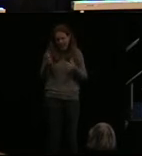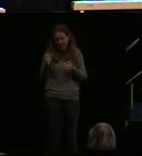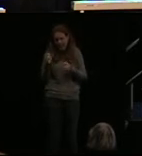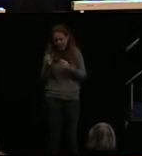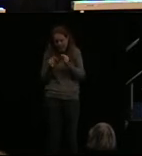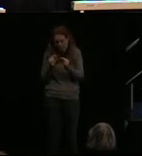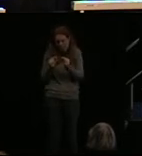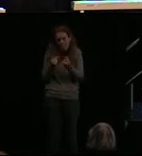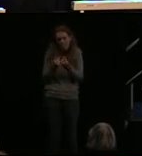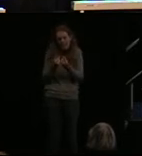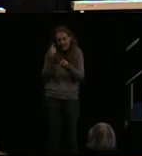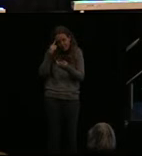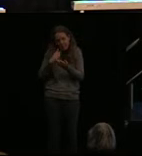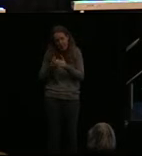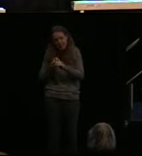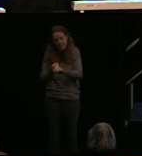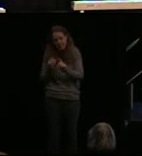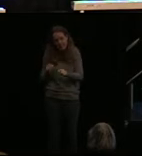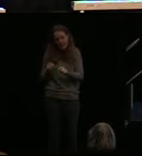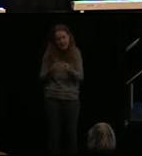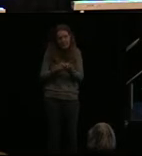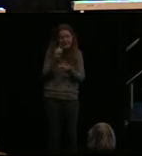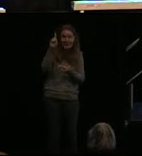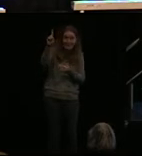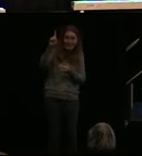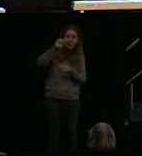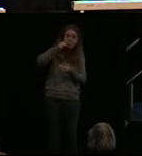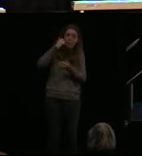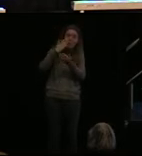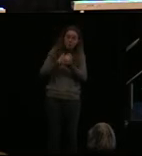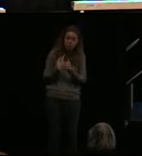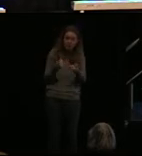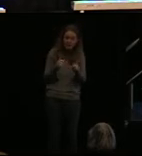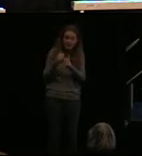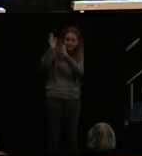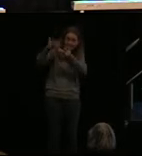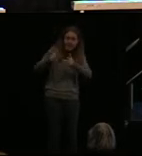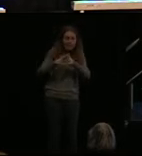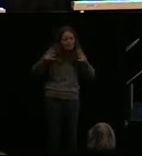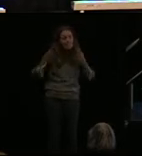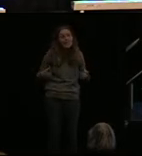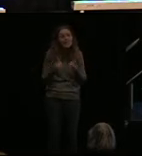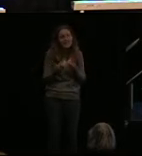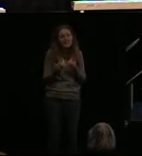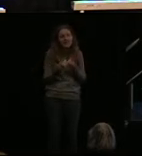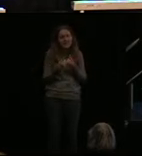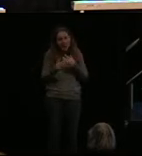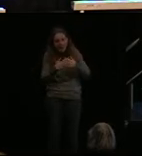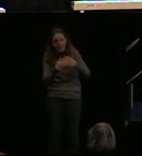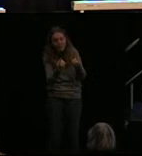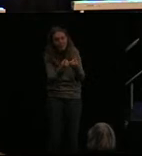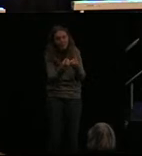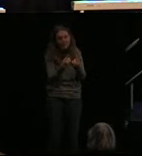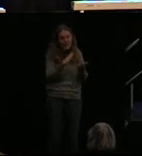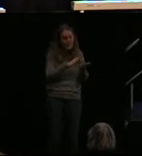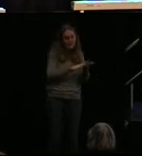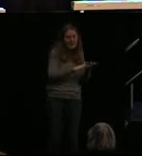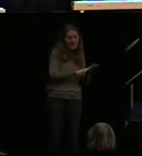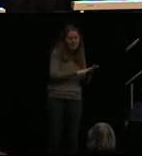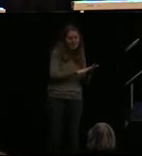we're faithful in the small things, the Bible says he will trust us with bigger things and more things. Matthew